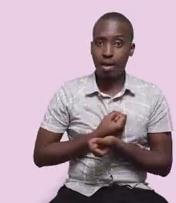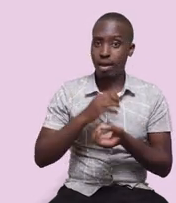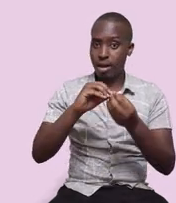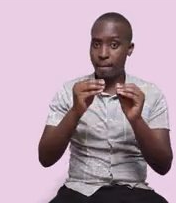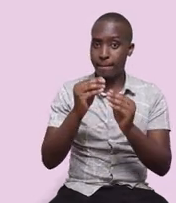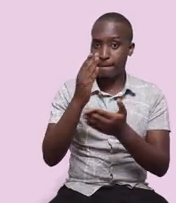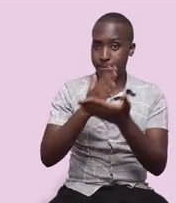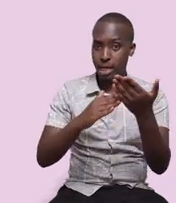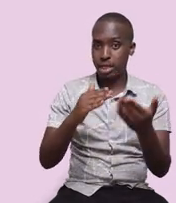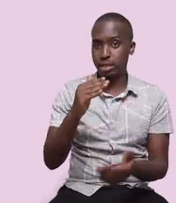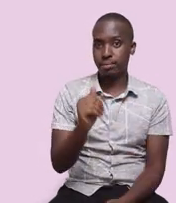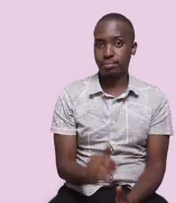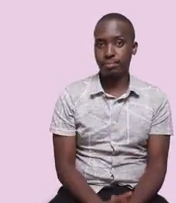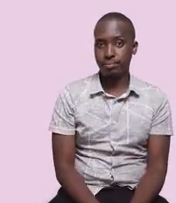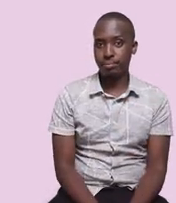pad.